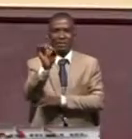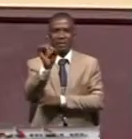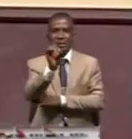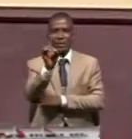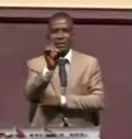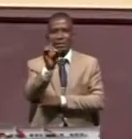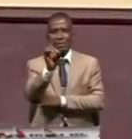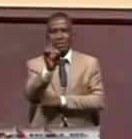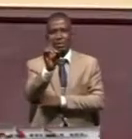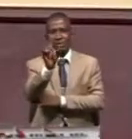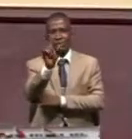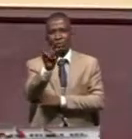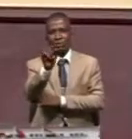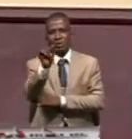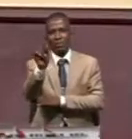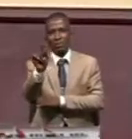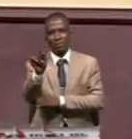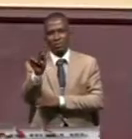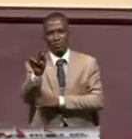December.